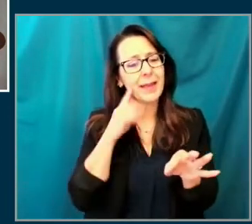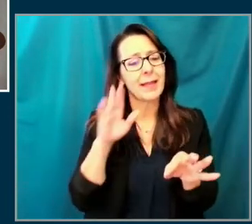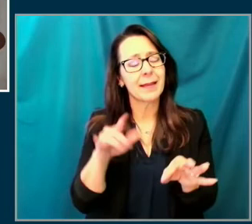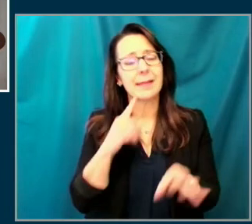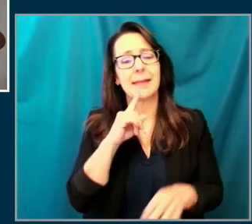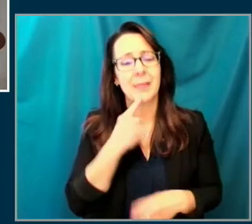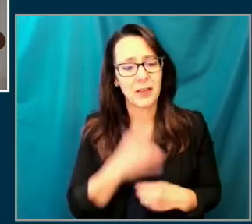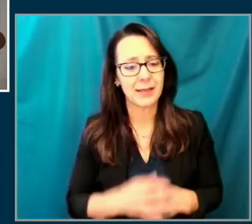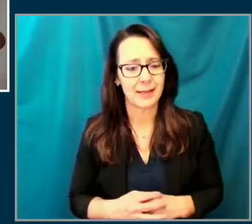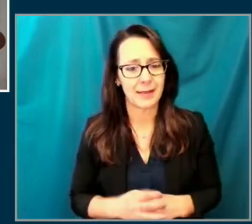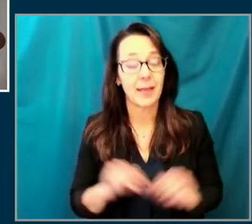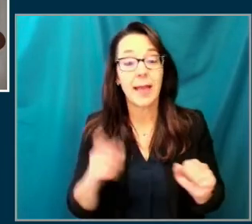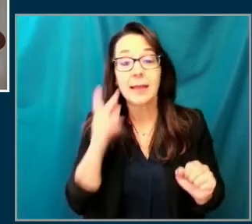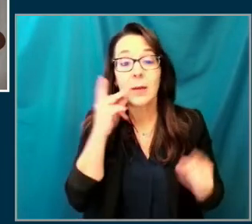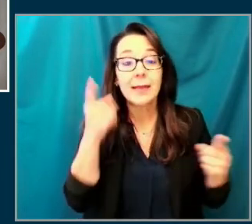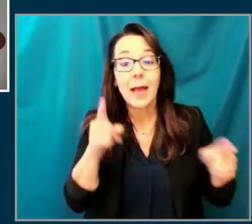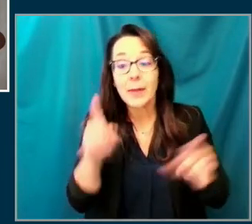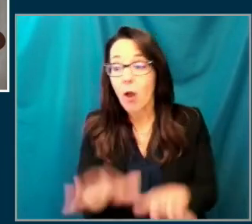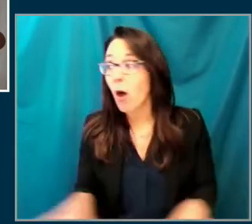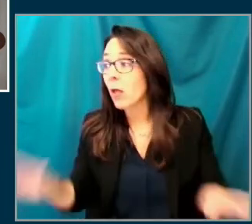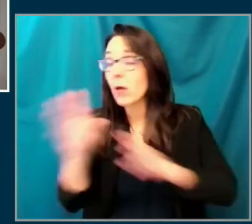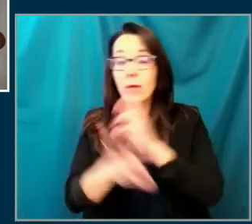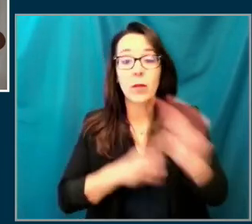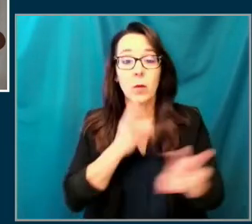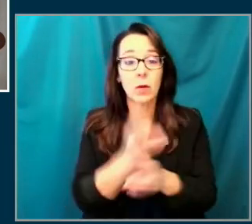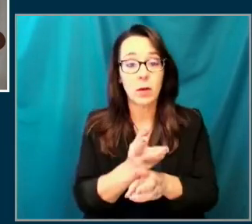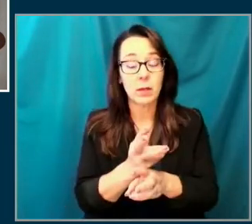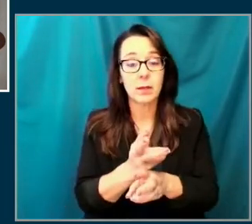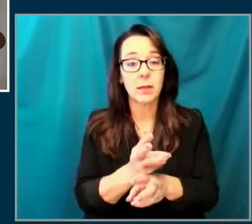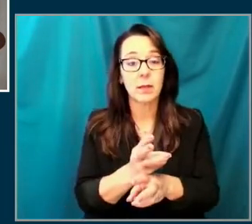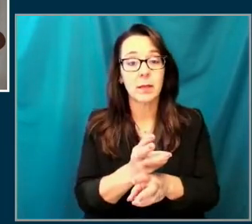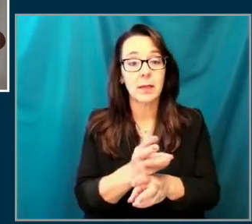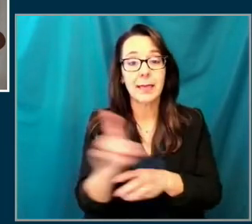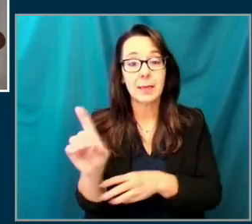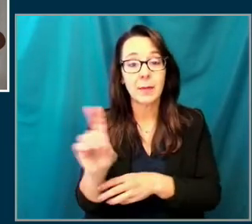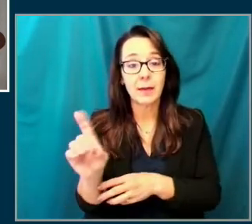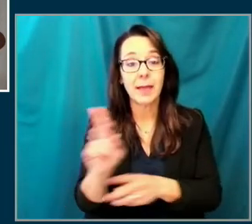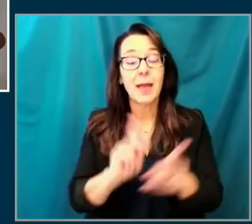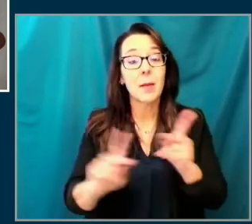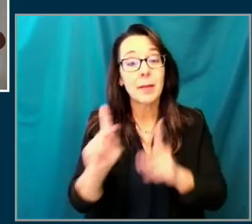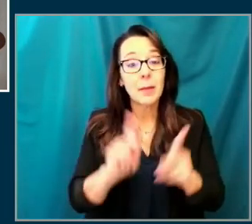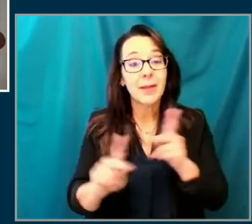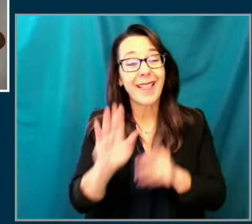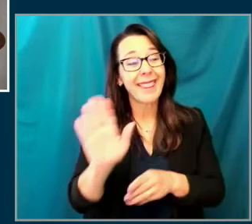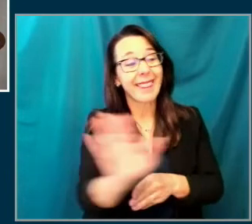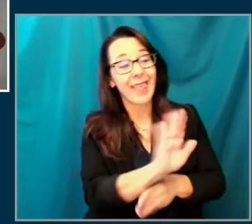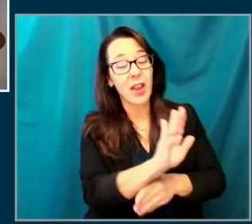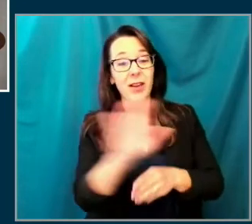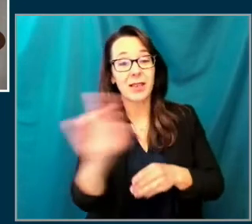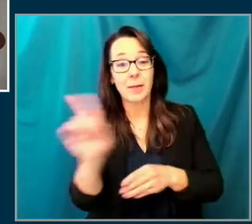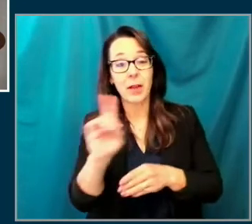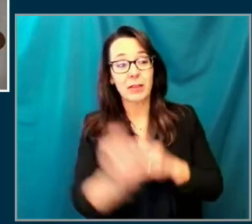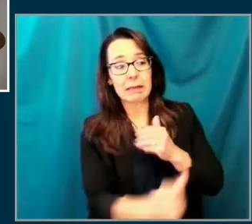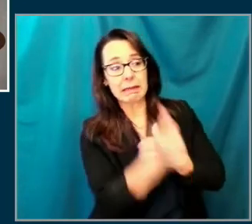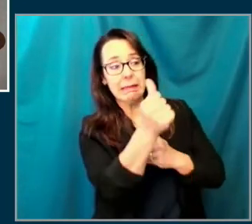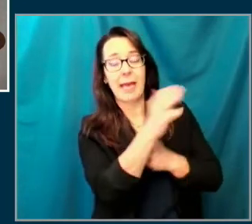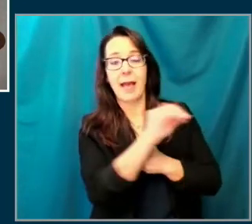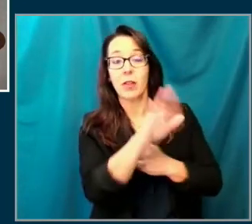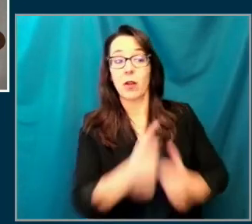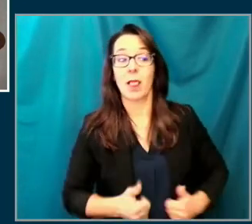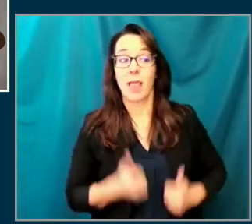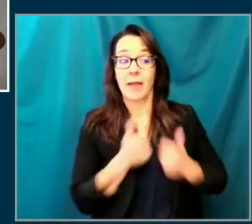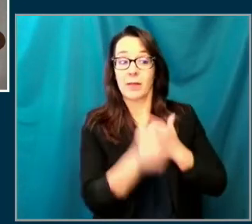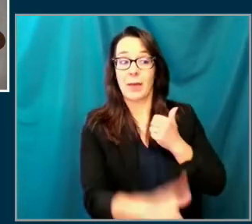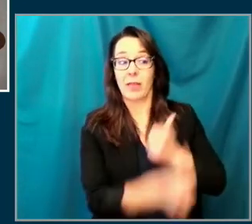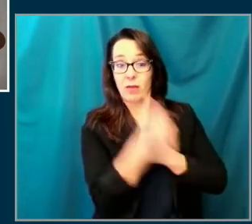what's happening around the world on behalf of democracy, that people are having their democracy threatened and their lives are being threatened. And the same is true here in this